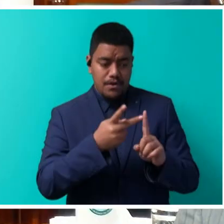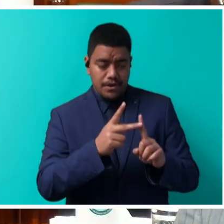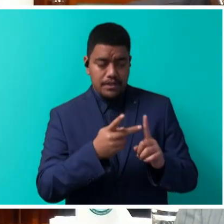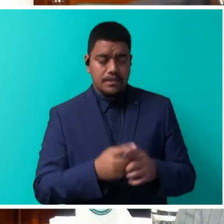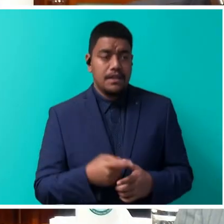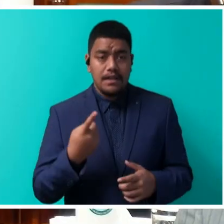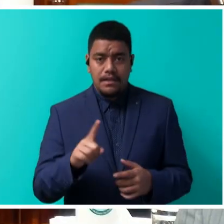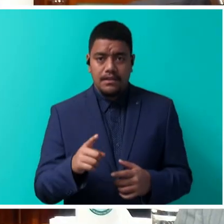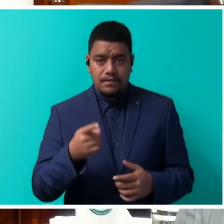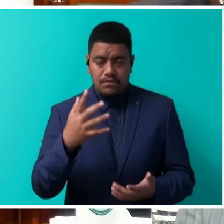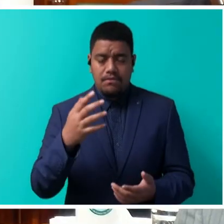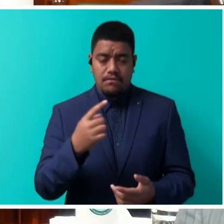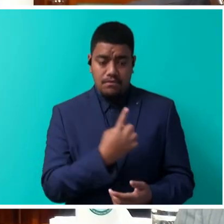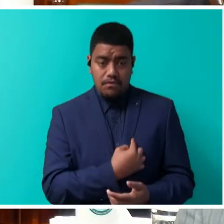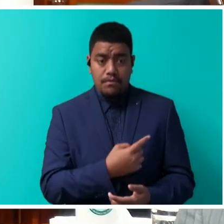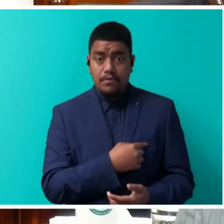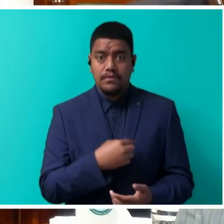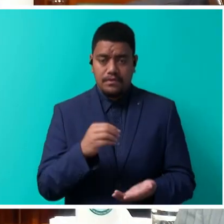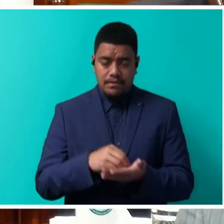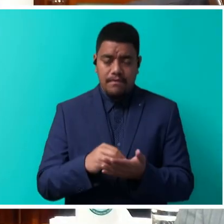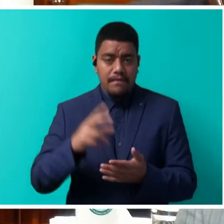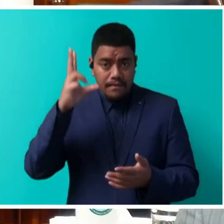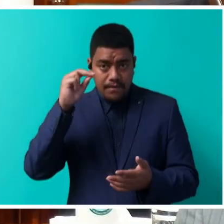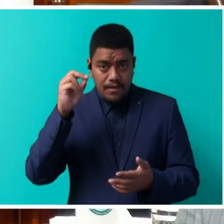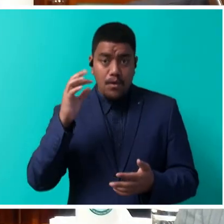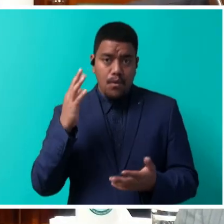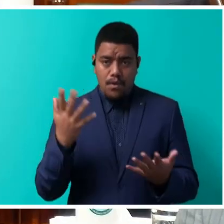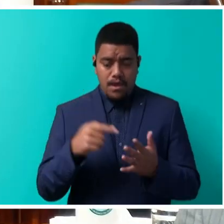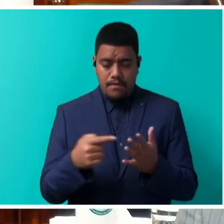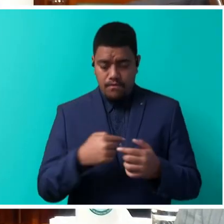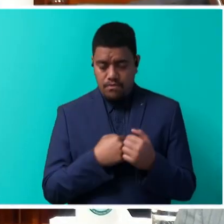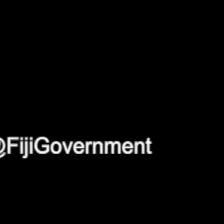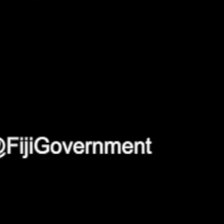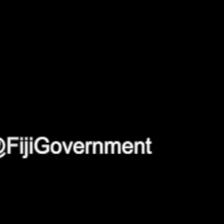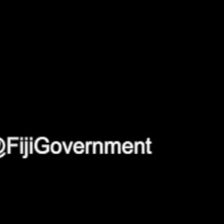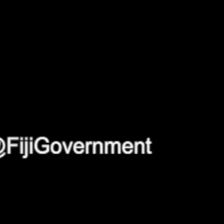and reaffirmed a commitment to serving Fijians wherever they reside. Pinagwali, sir.